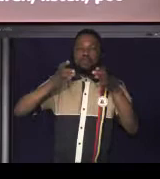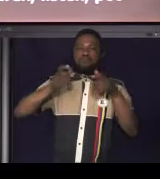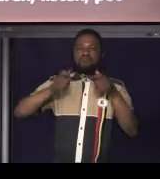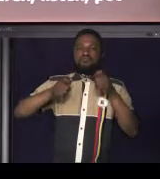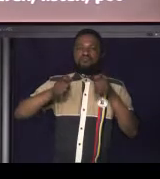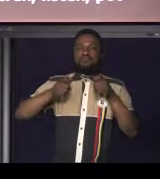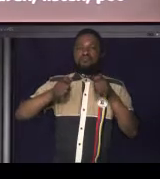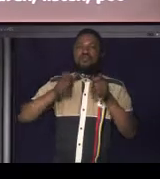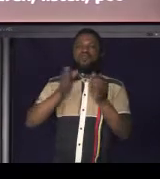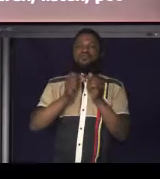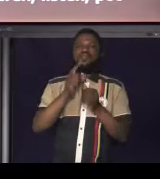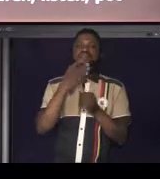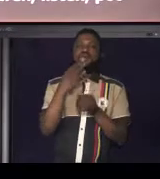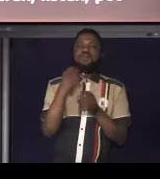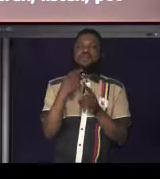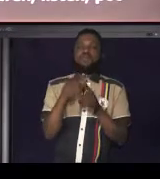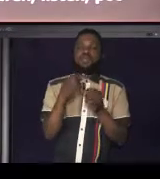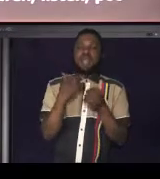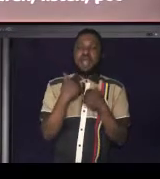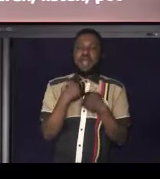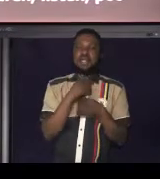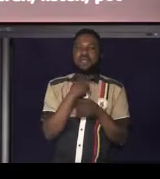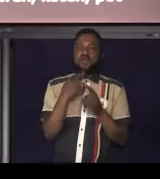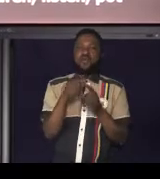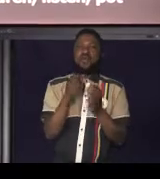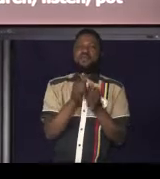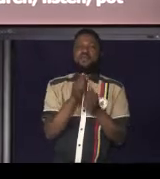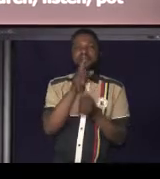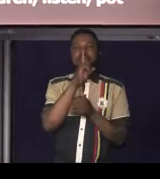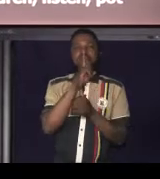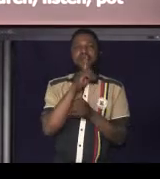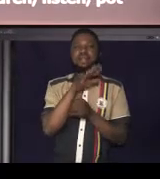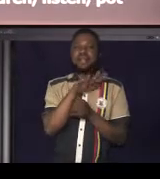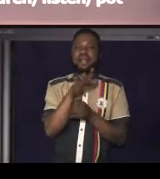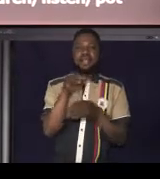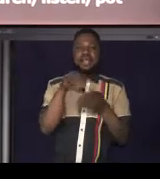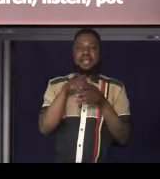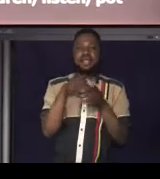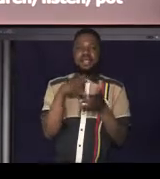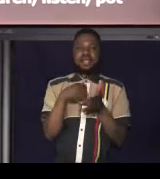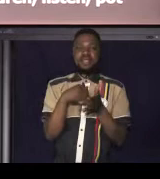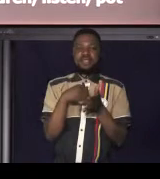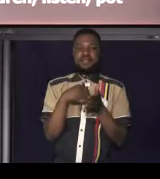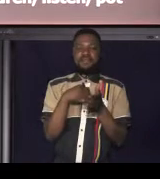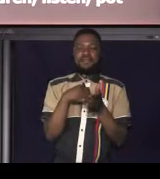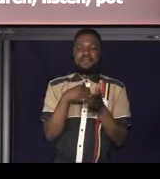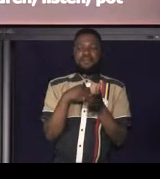drum. Which of the words has a word with a silent letter in it?